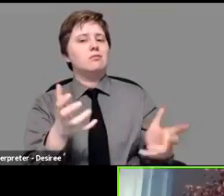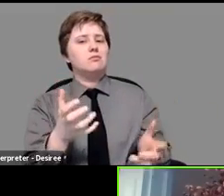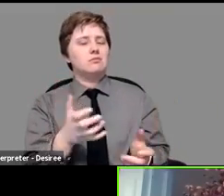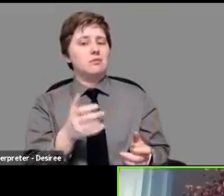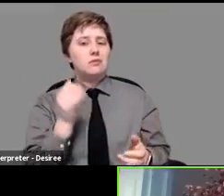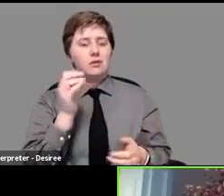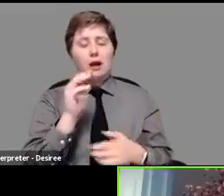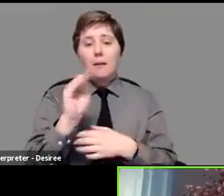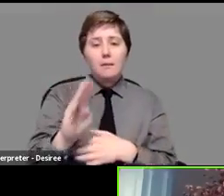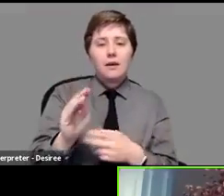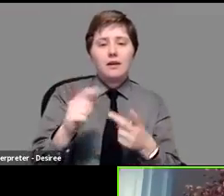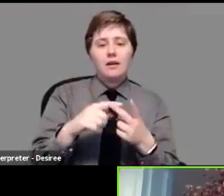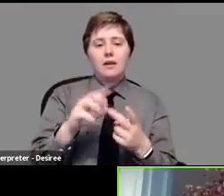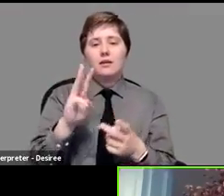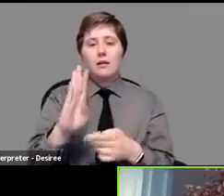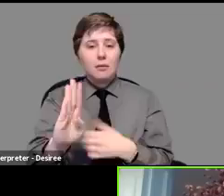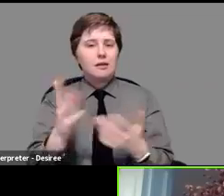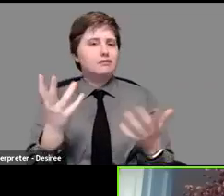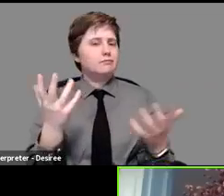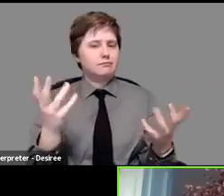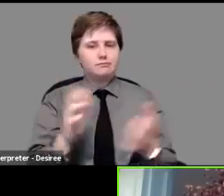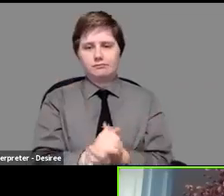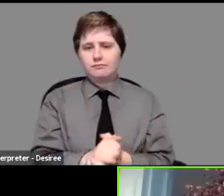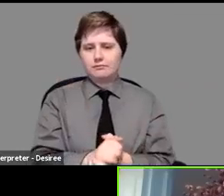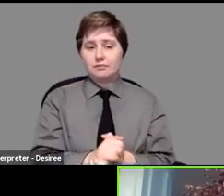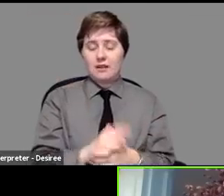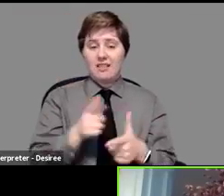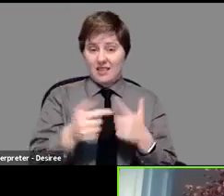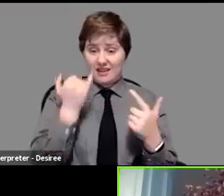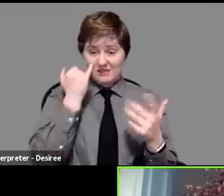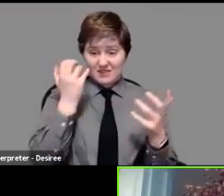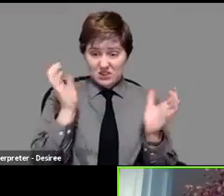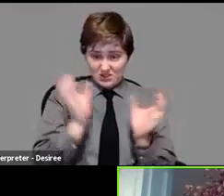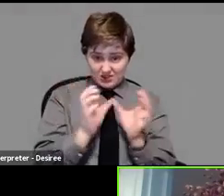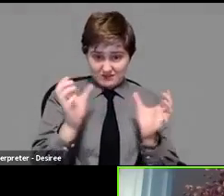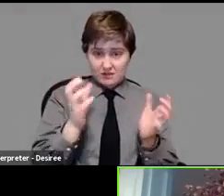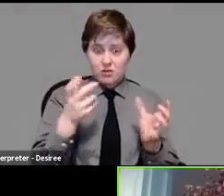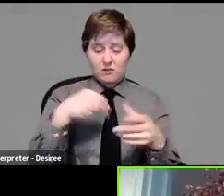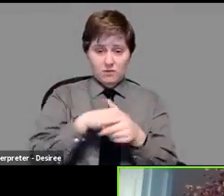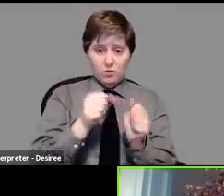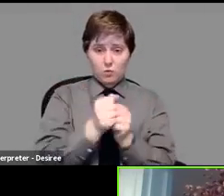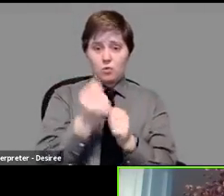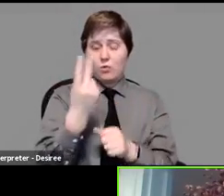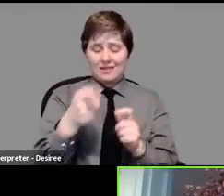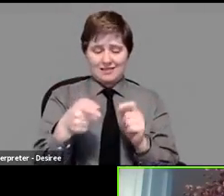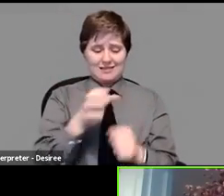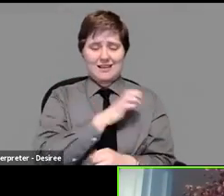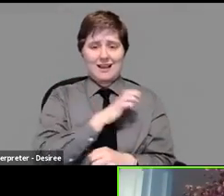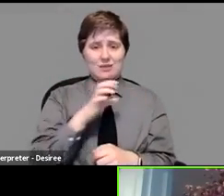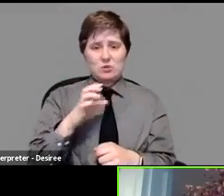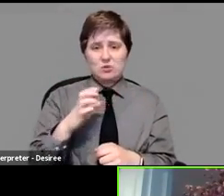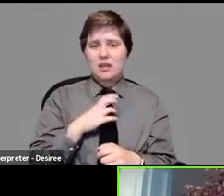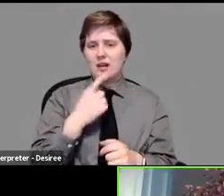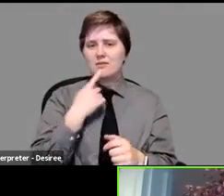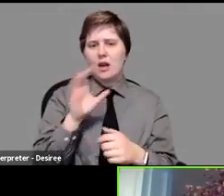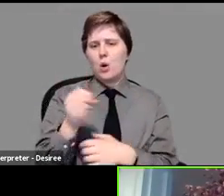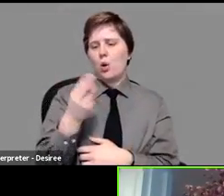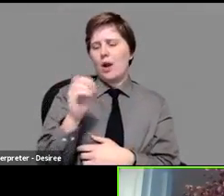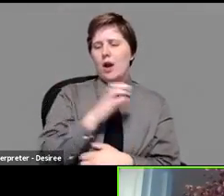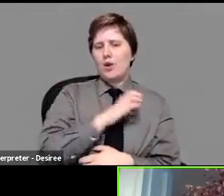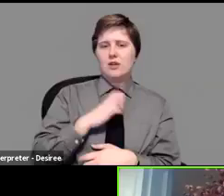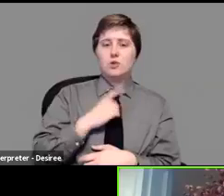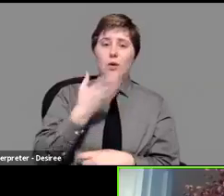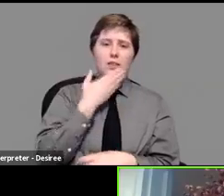an MBE or a WBE. And then if you're certified and you're part of one of these councils, and I would tell you the Ohio Council is one of the